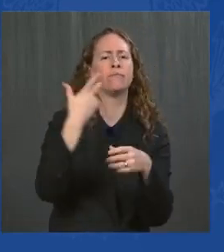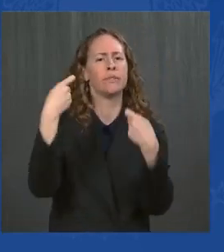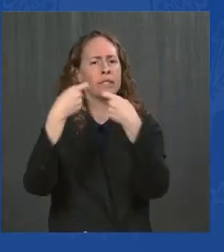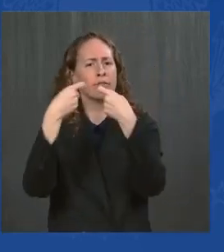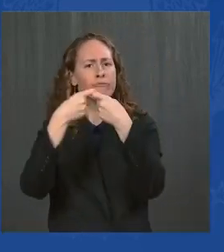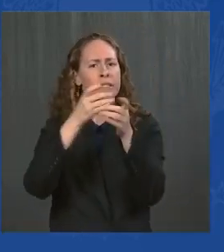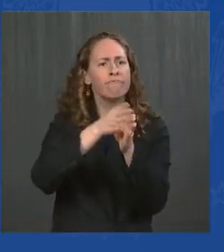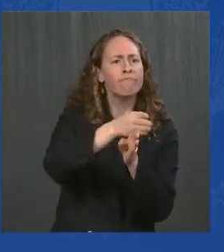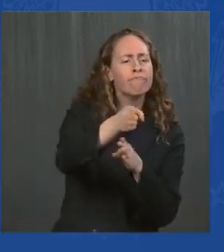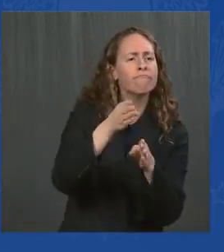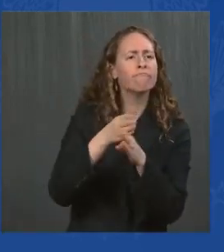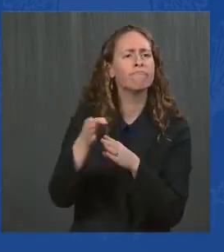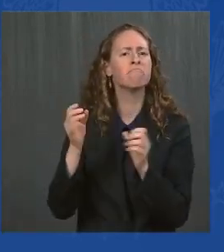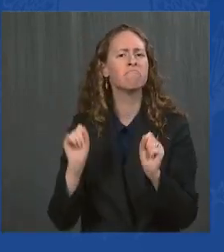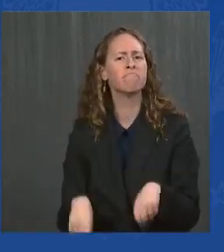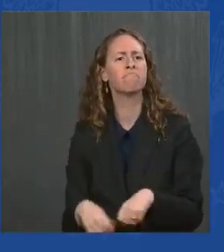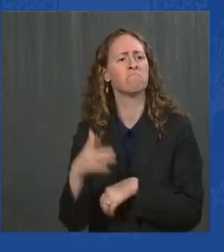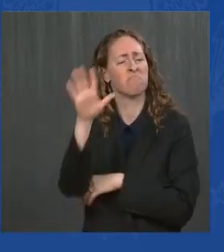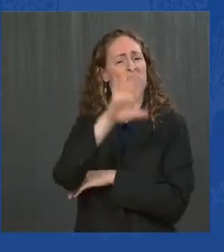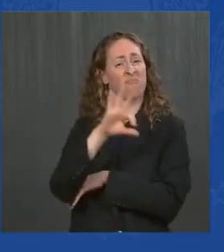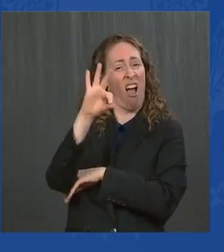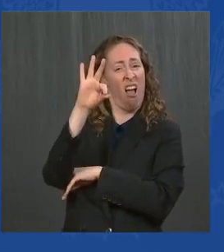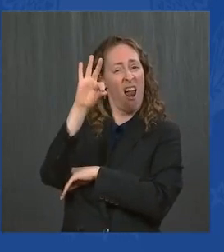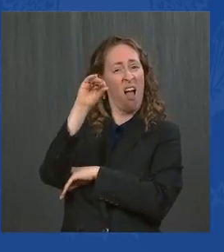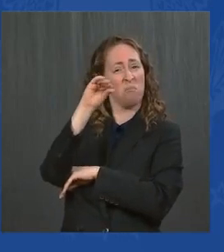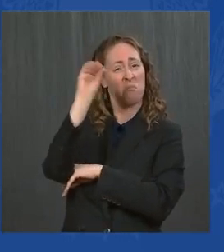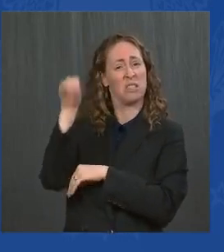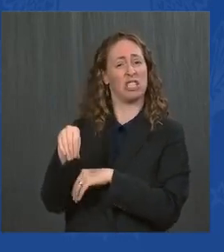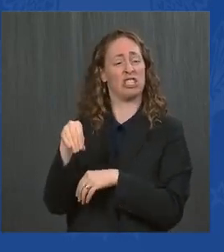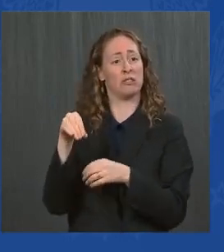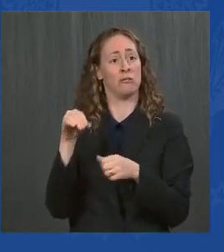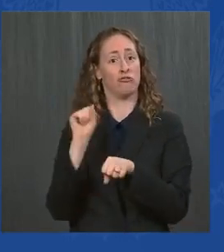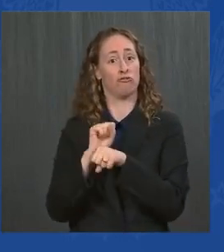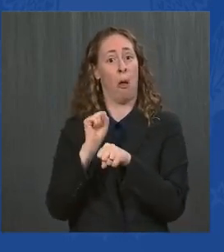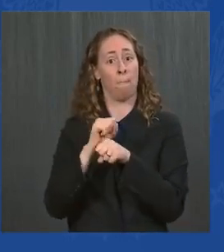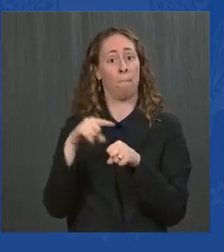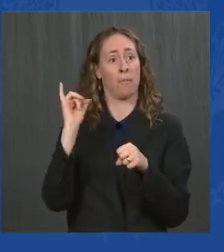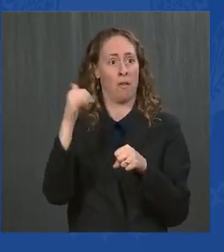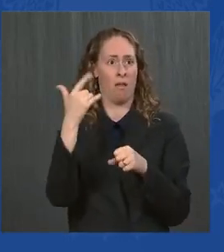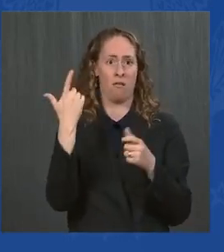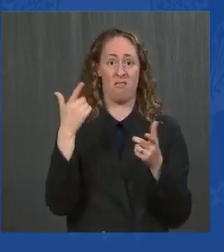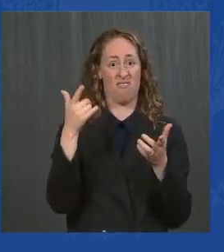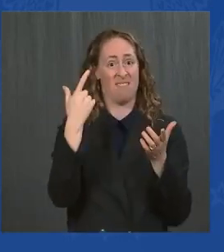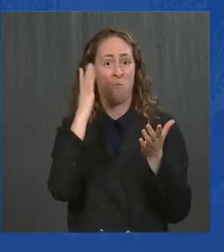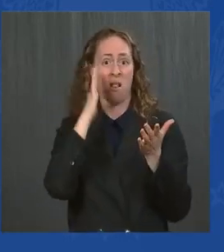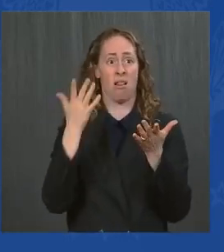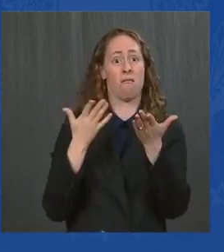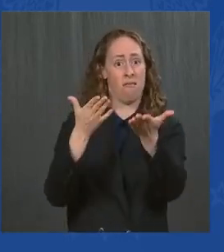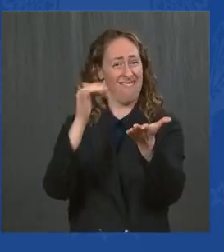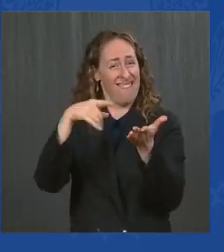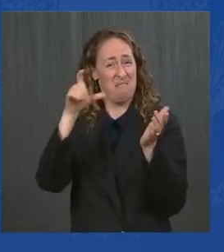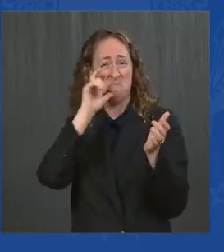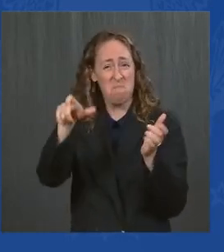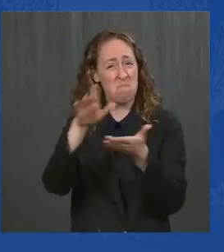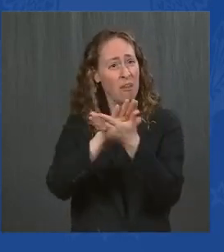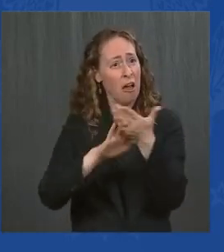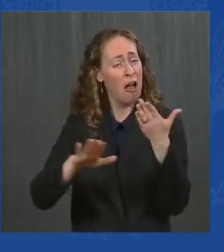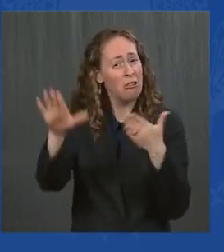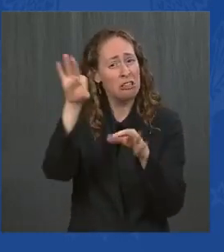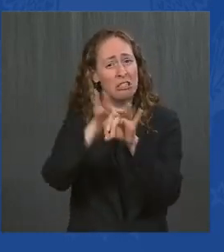of the jobs we'll create with this plan won't require a college degree, but will fundamentally transform the lives of millions of